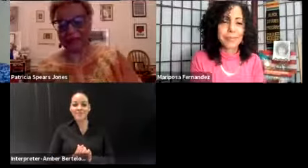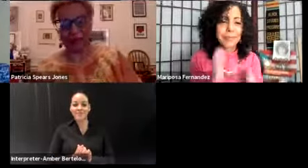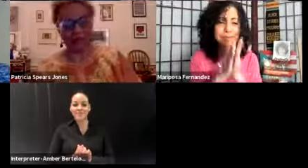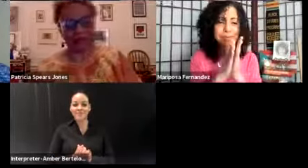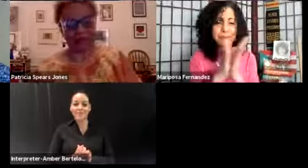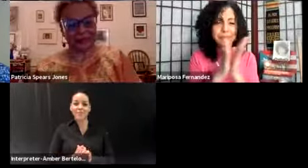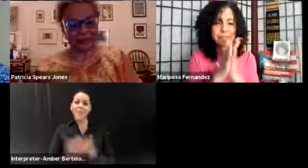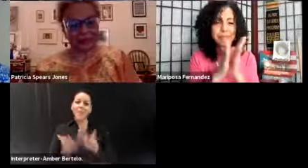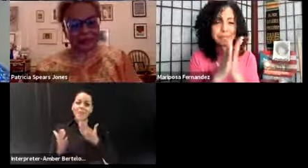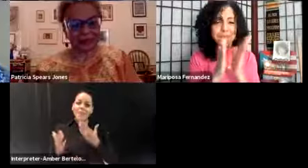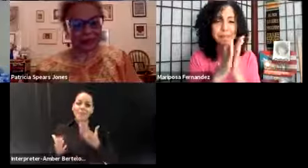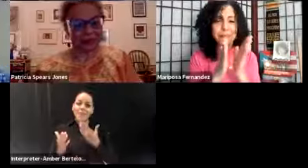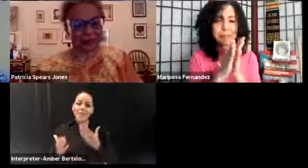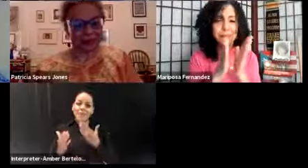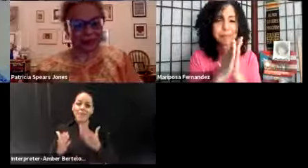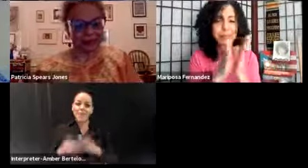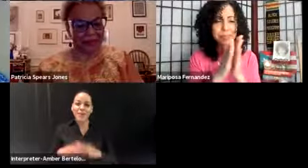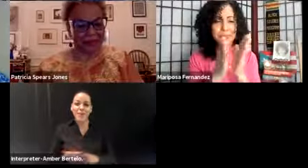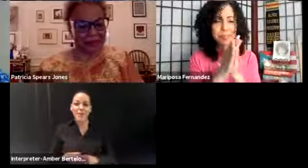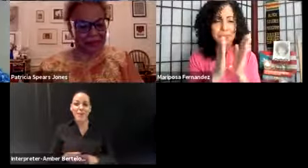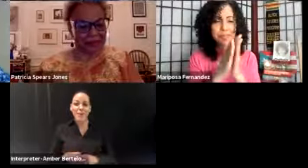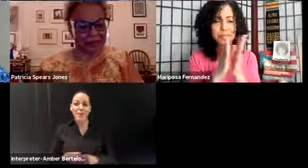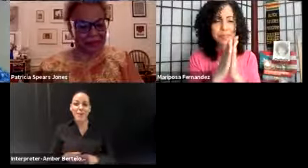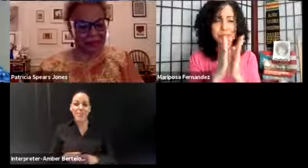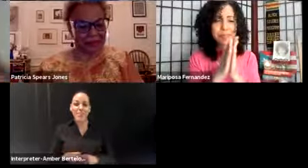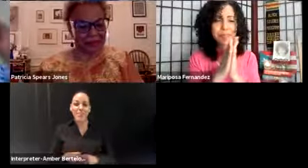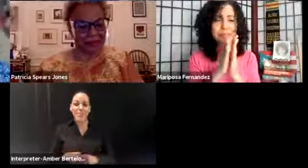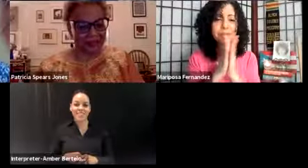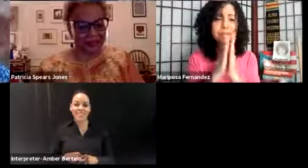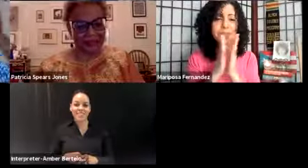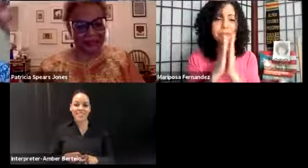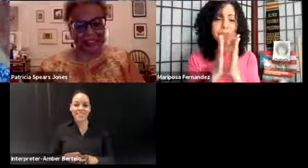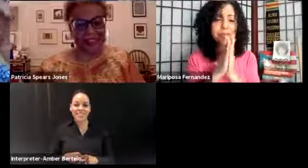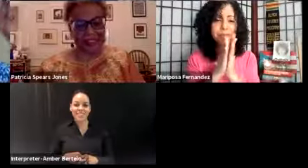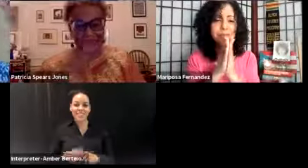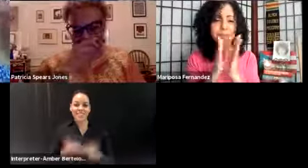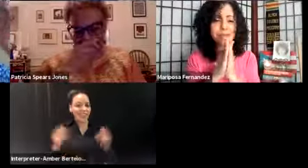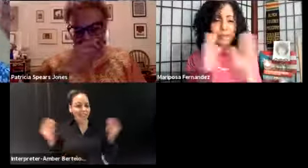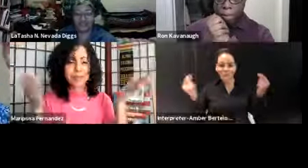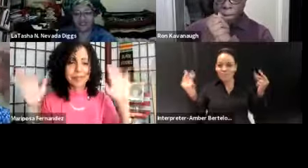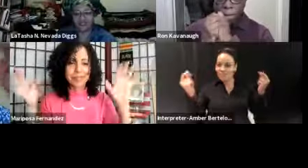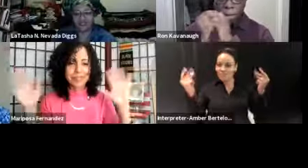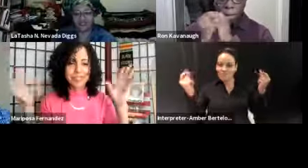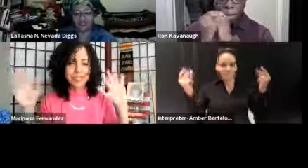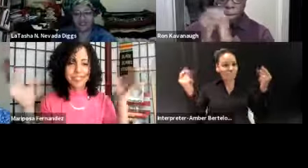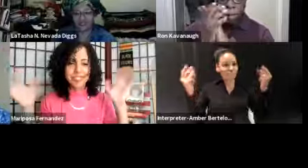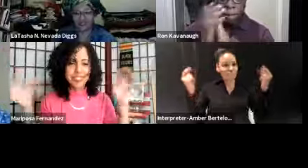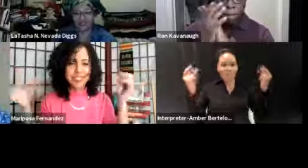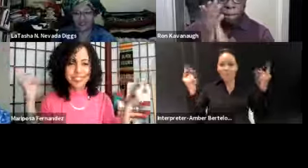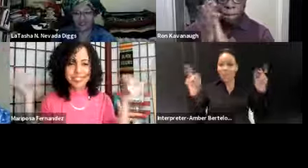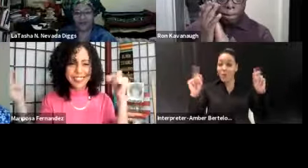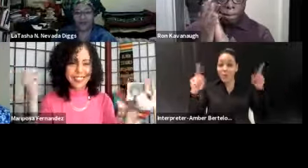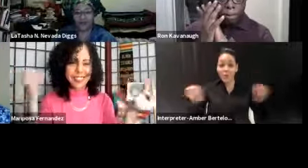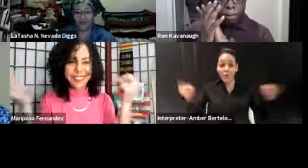Thank you so much. Let us, you know, clap wherever we are